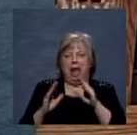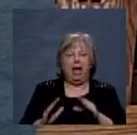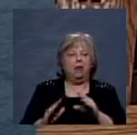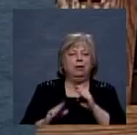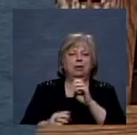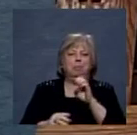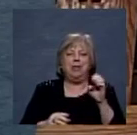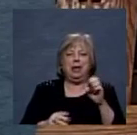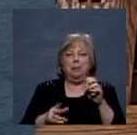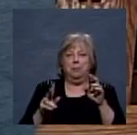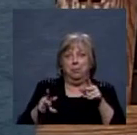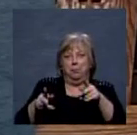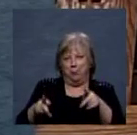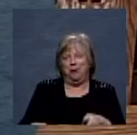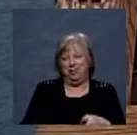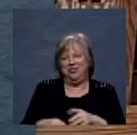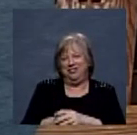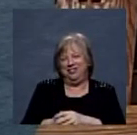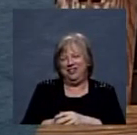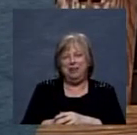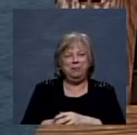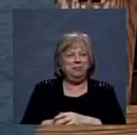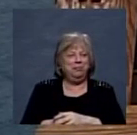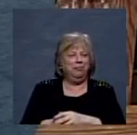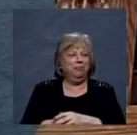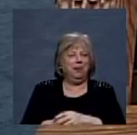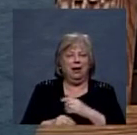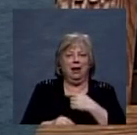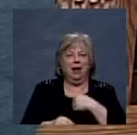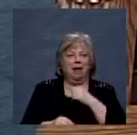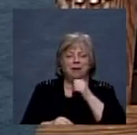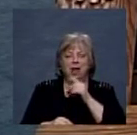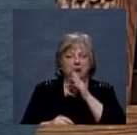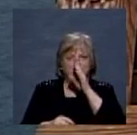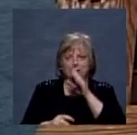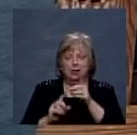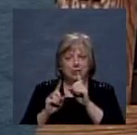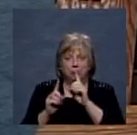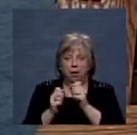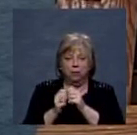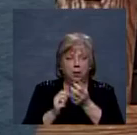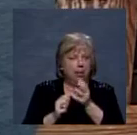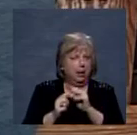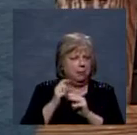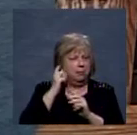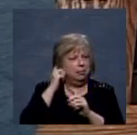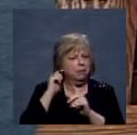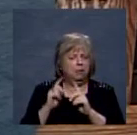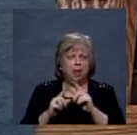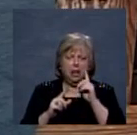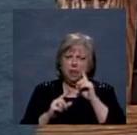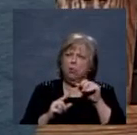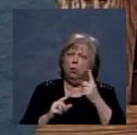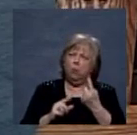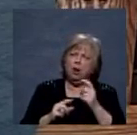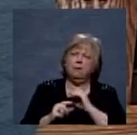bee person. And I haven't actually talked with him directly about this. I think, did Kay... one of our